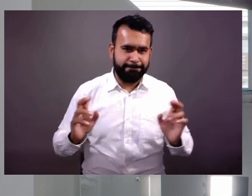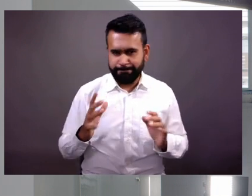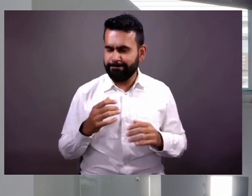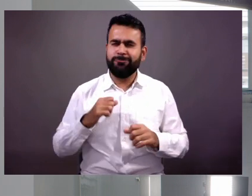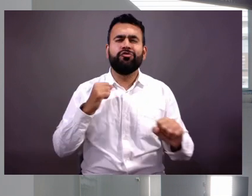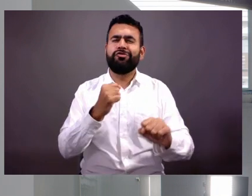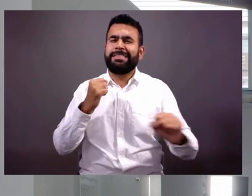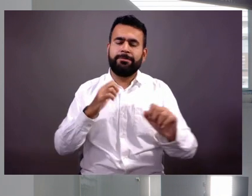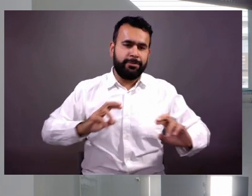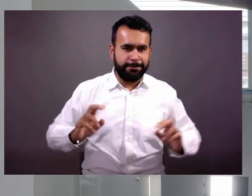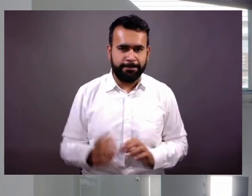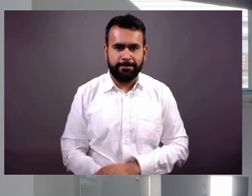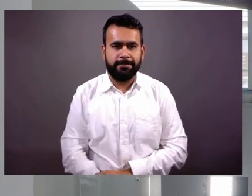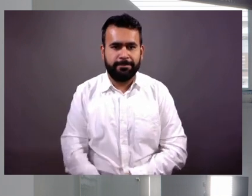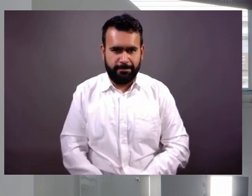Find your groove.